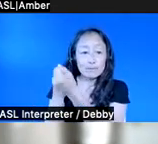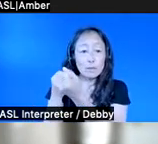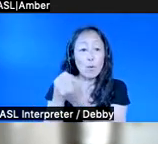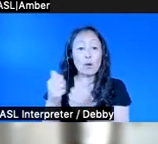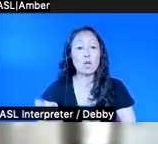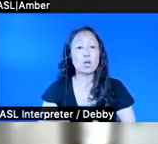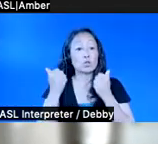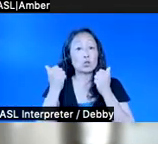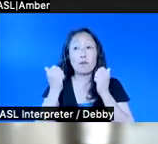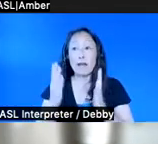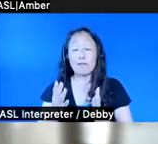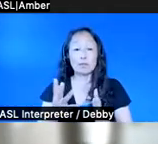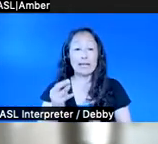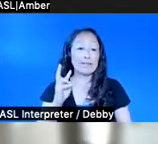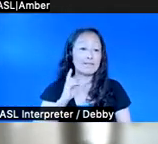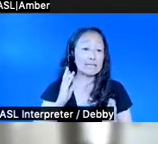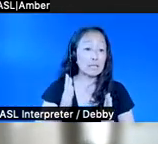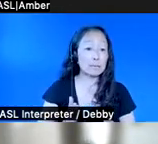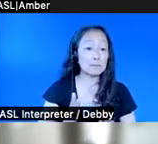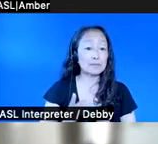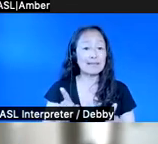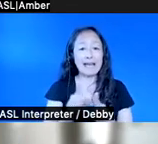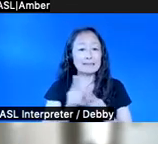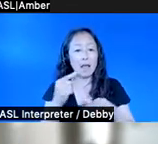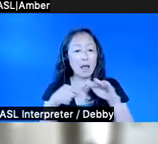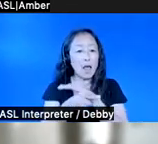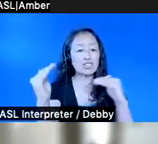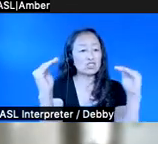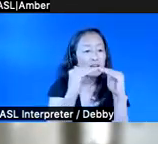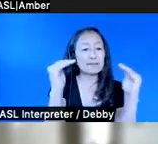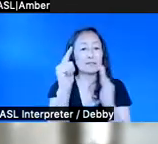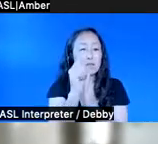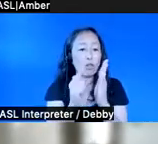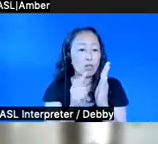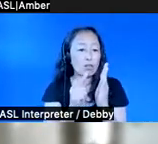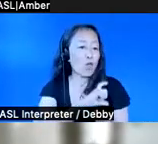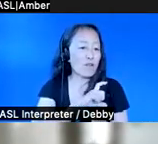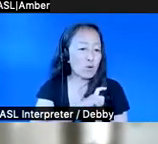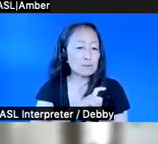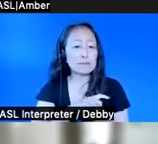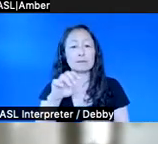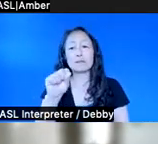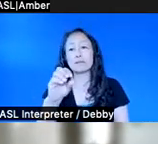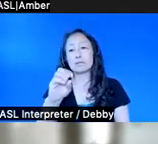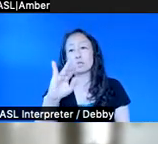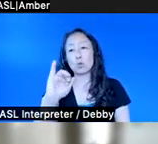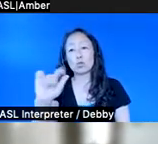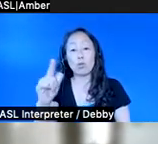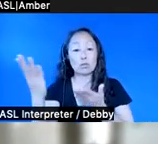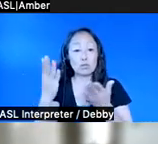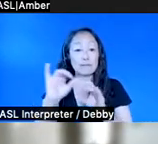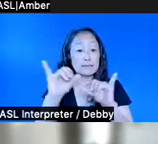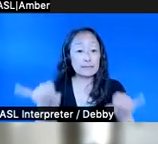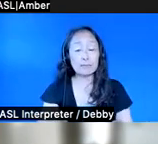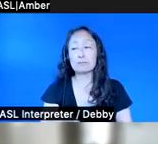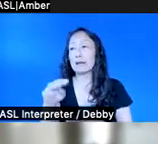justice system, law enforcement, social services, medical systems, all of the systems. And it's complicated. If